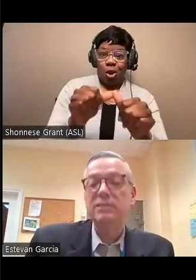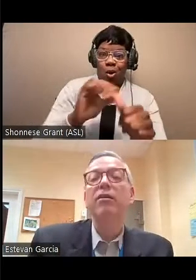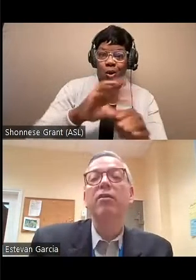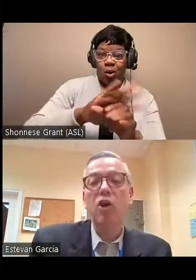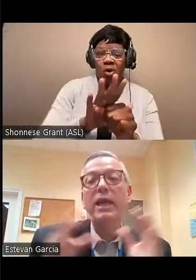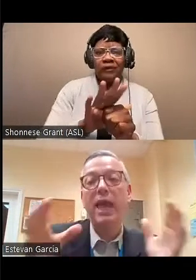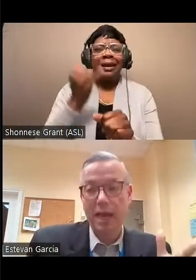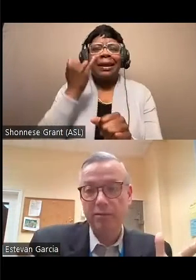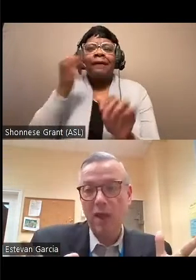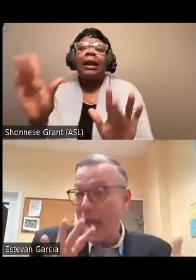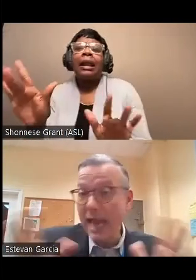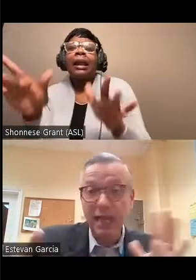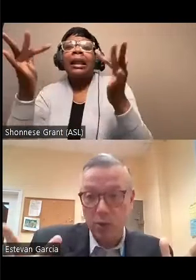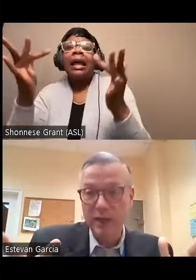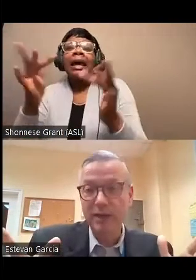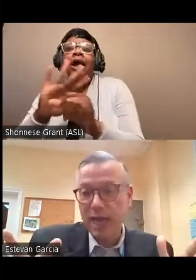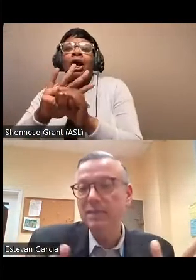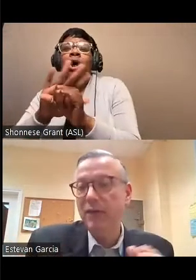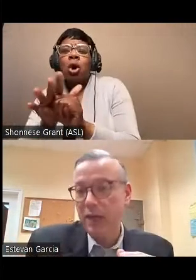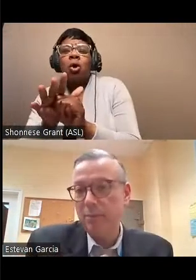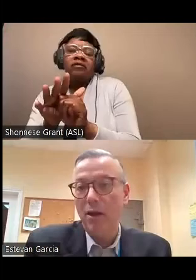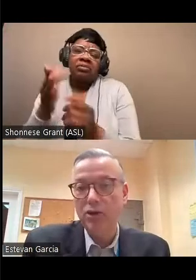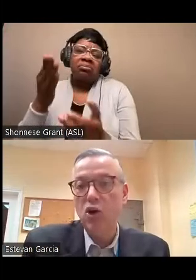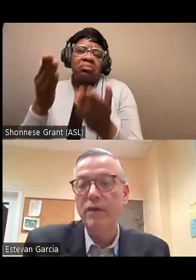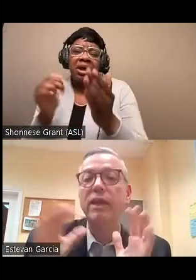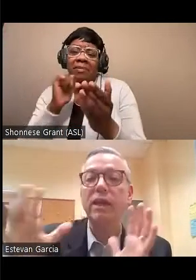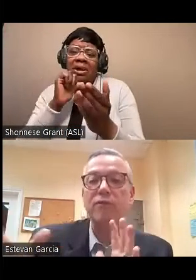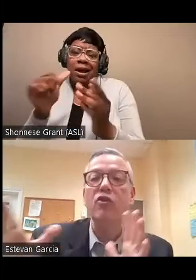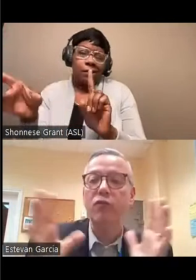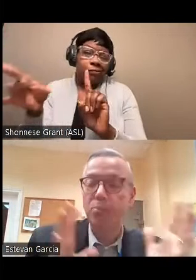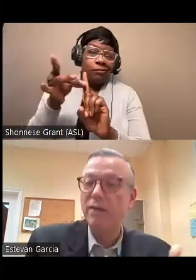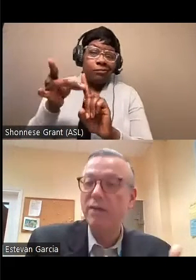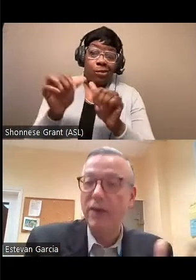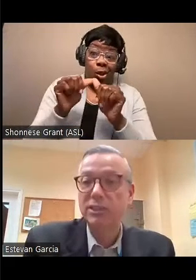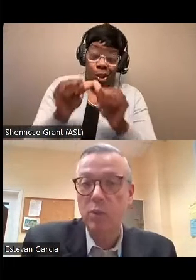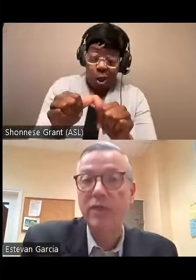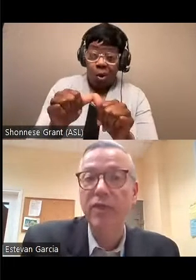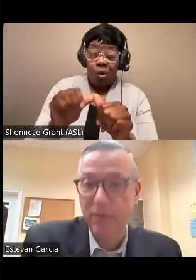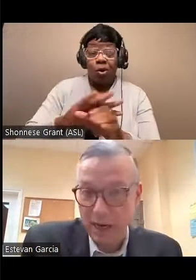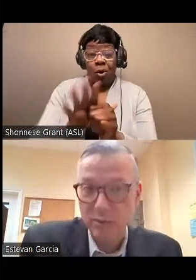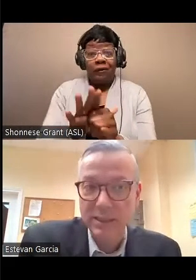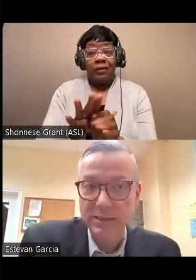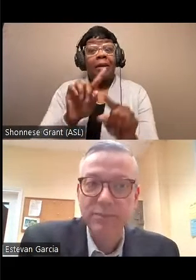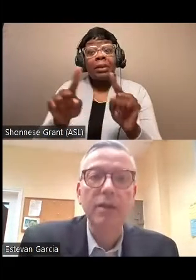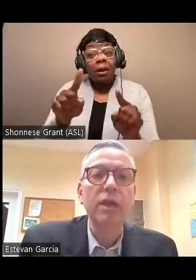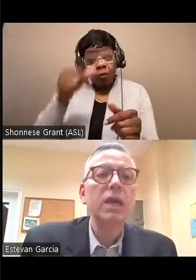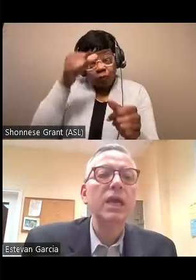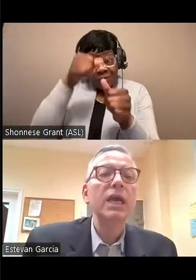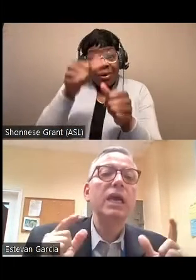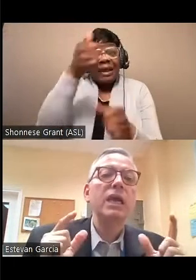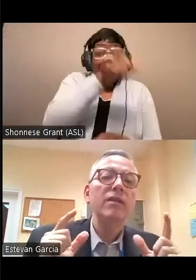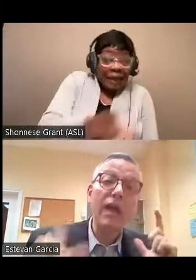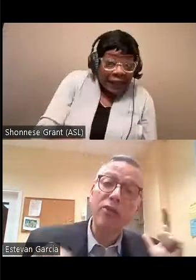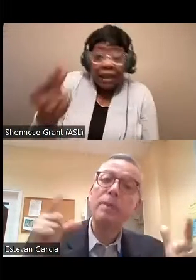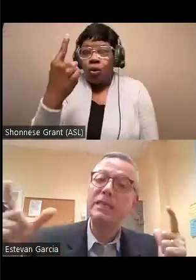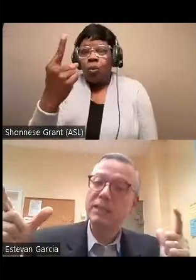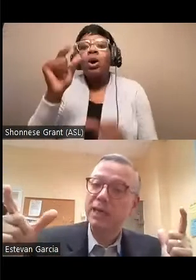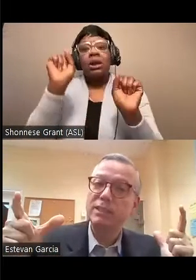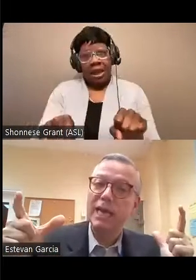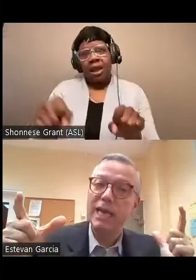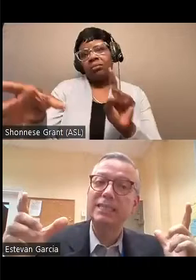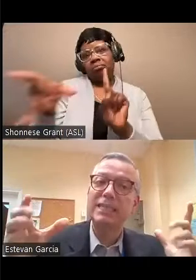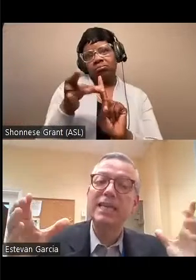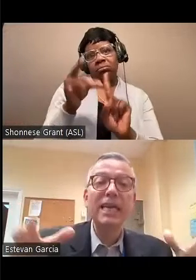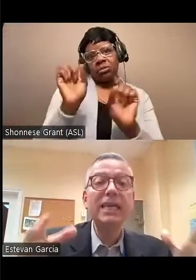mild case. Though again, anyone can develop long COVID if you've been infected with the virus. The other piece